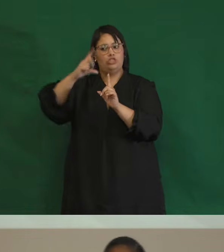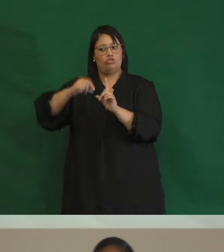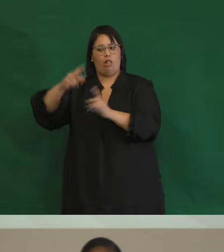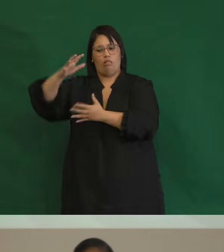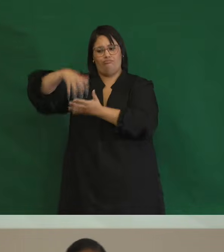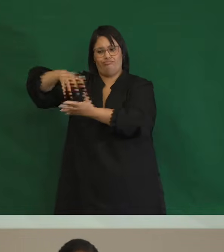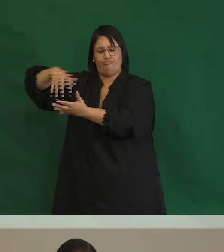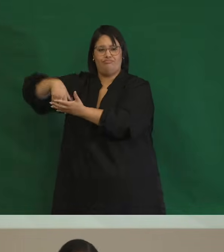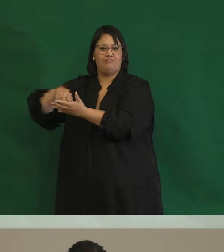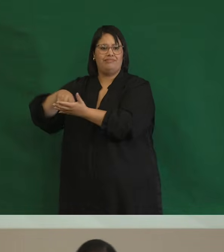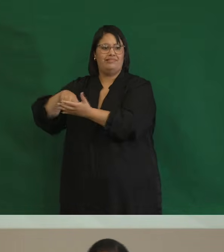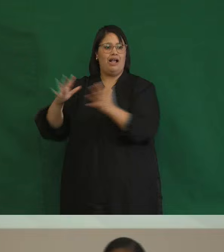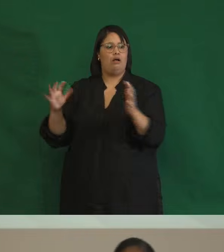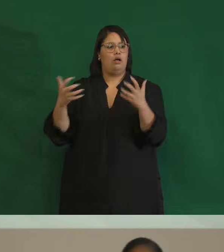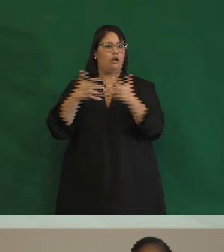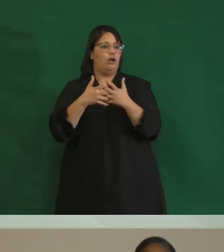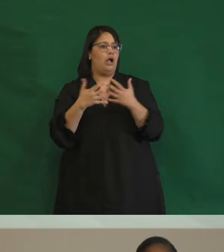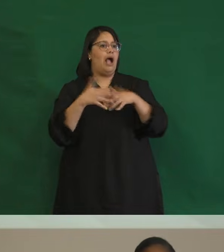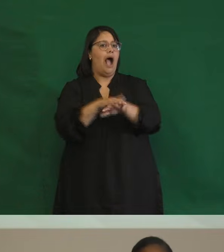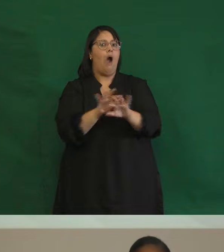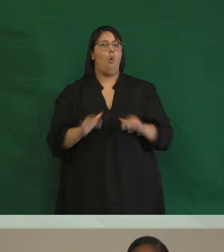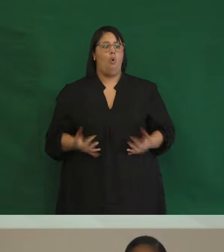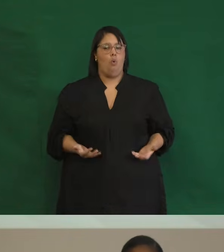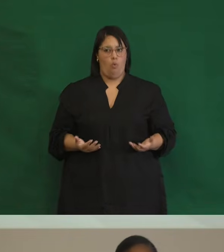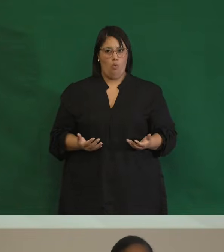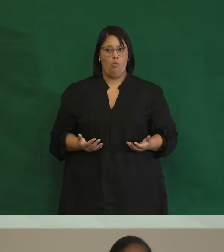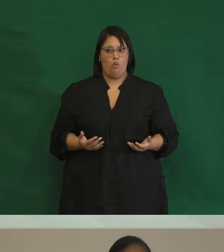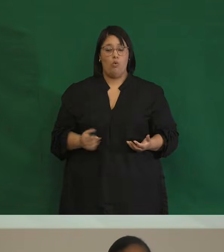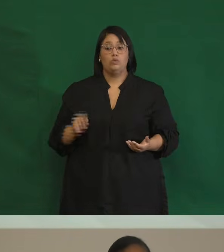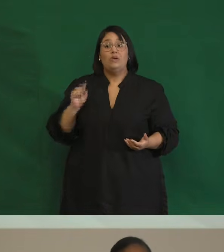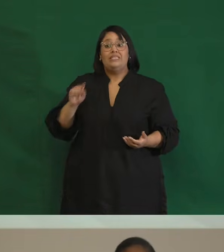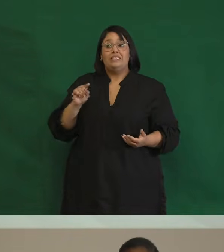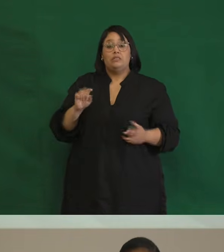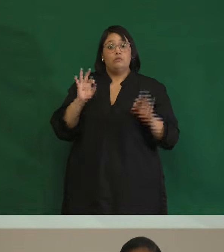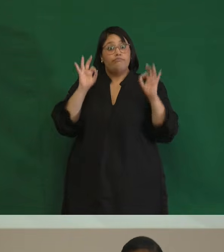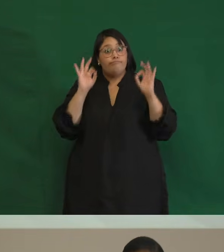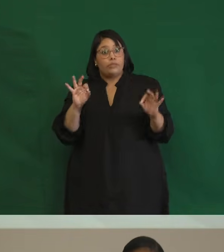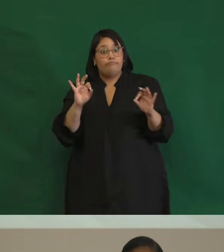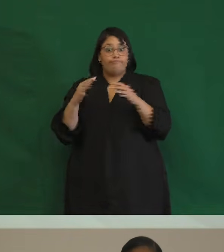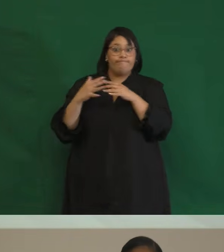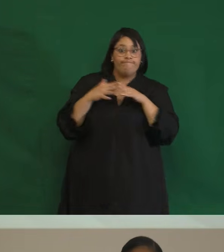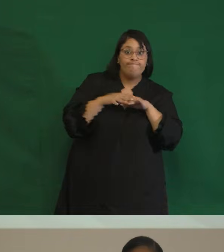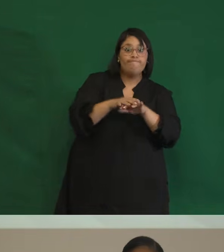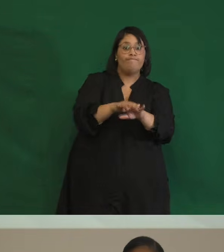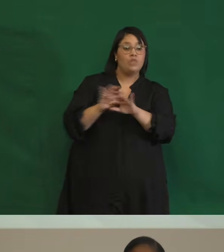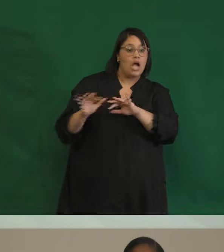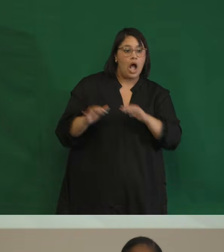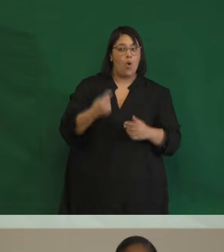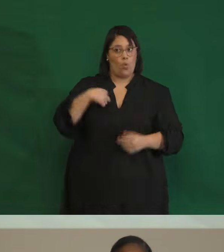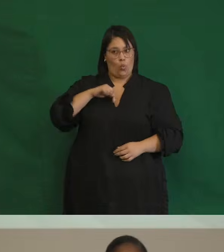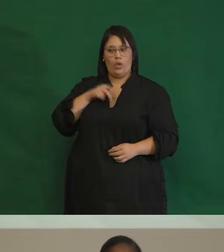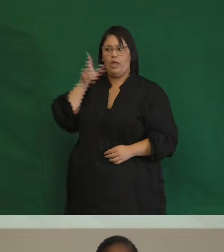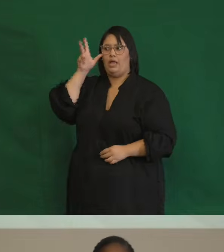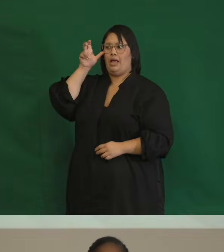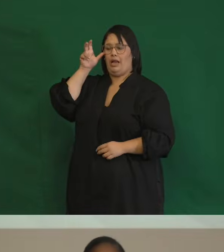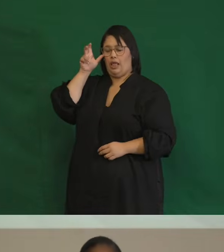To be able to provide an effective intervention, that is needed. And as RIA,